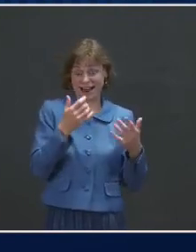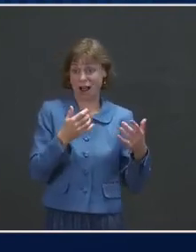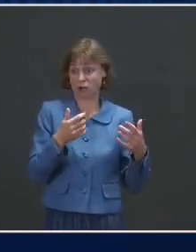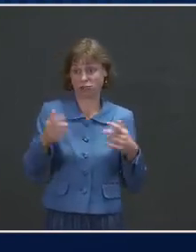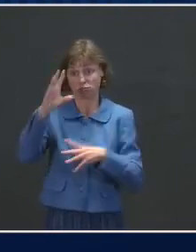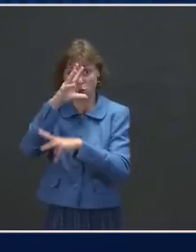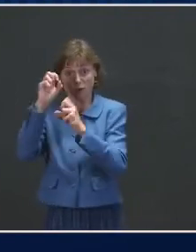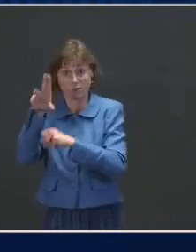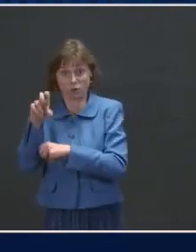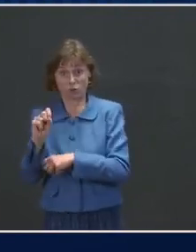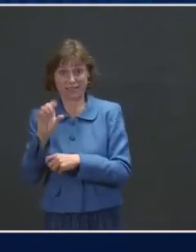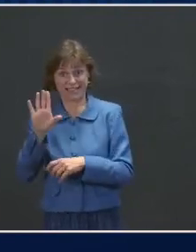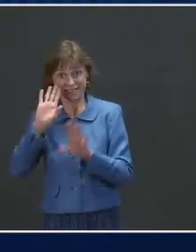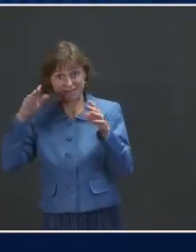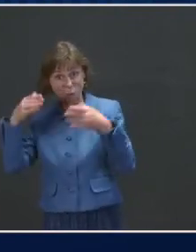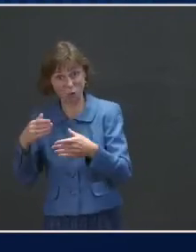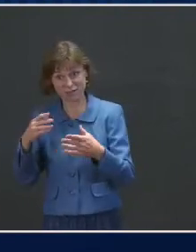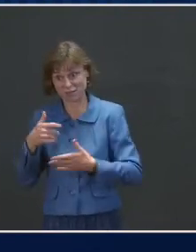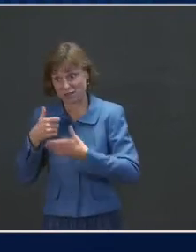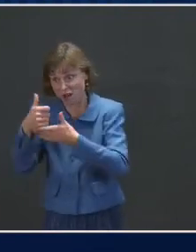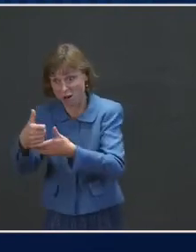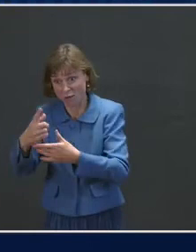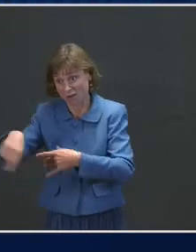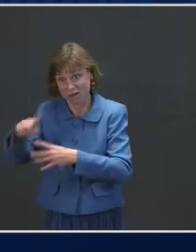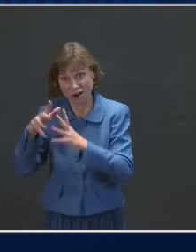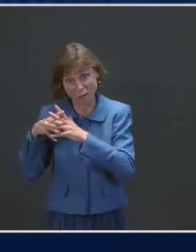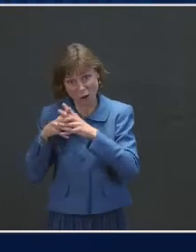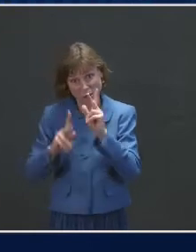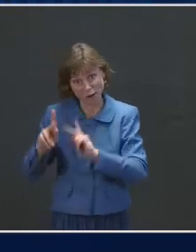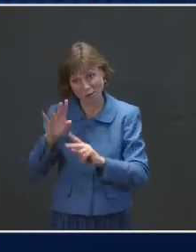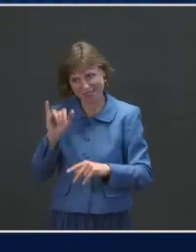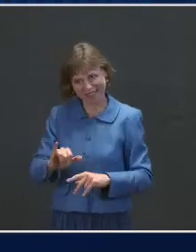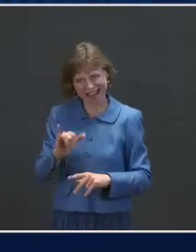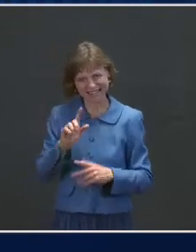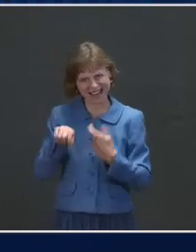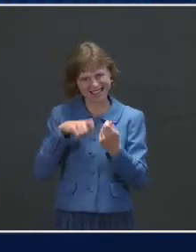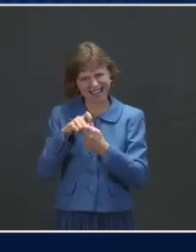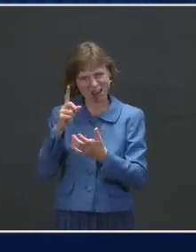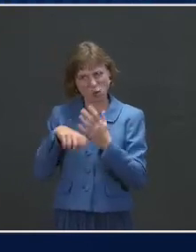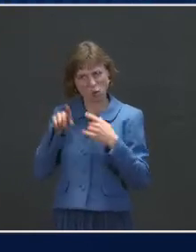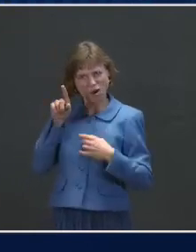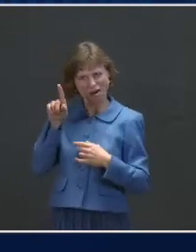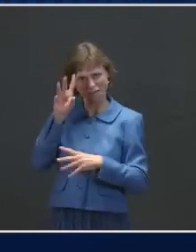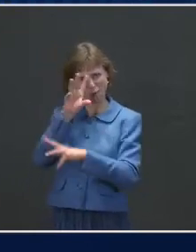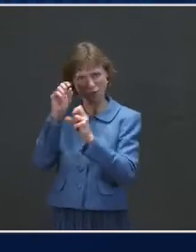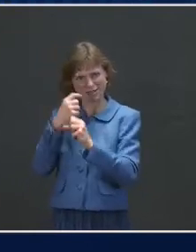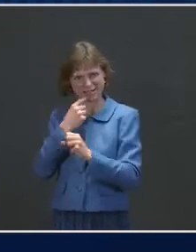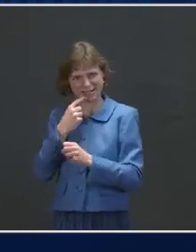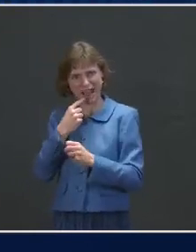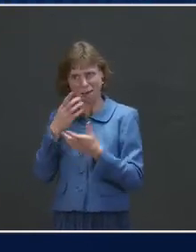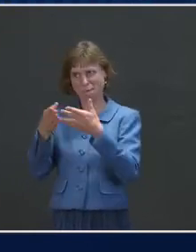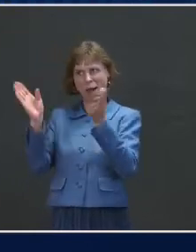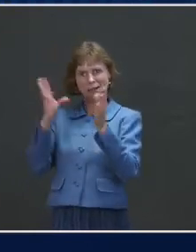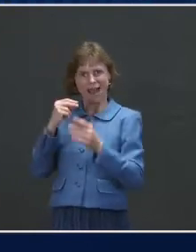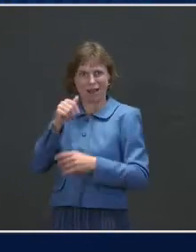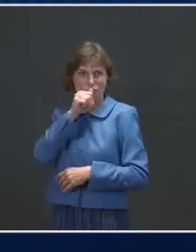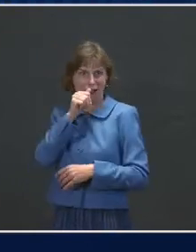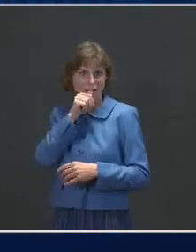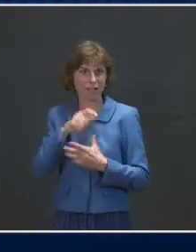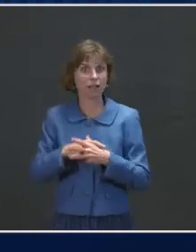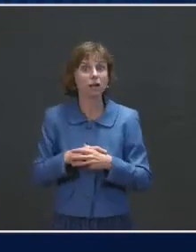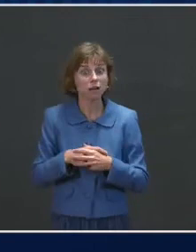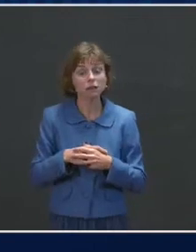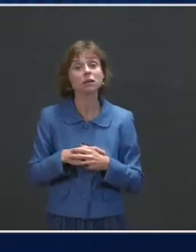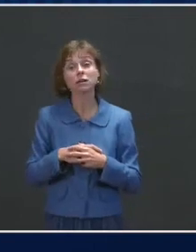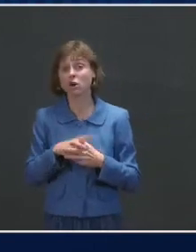getting relief to the American people. And that's exactly what he's conveyed publicly, of course, and privately as well. And he'll leave it to his